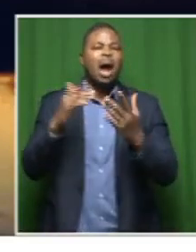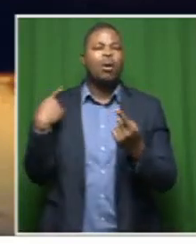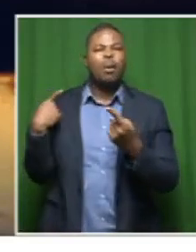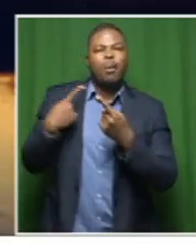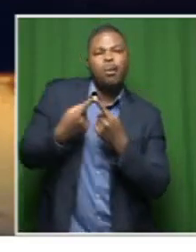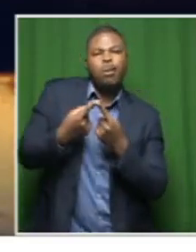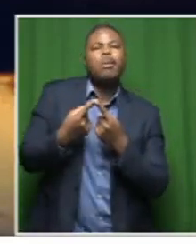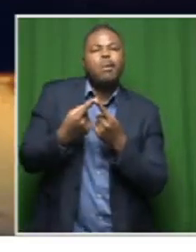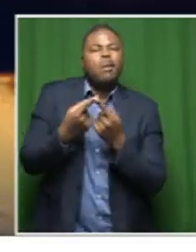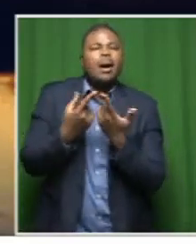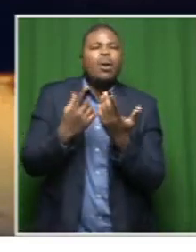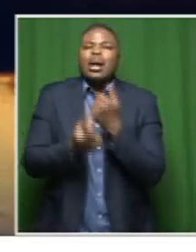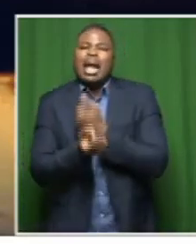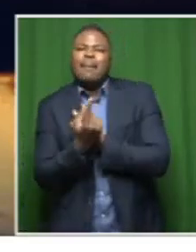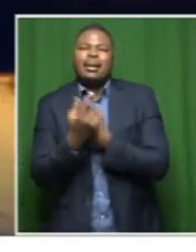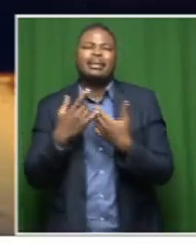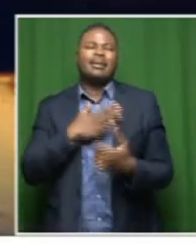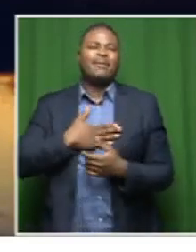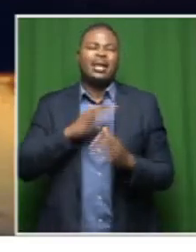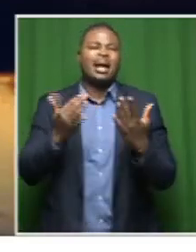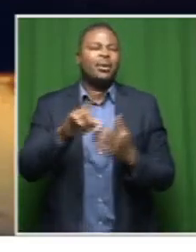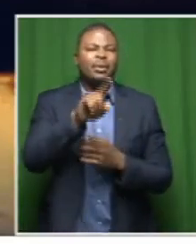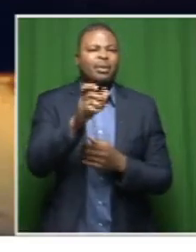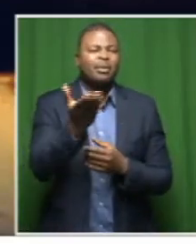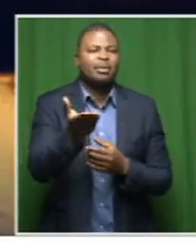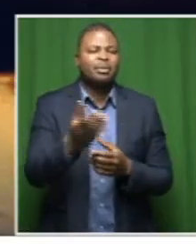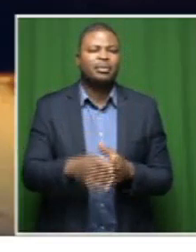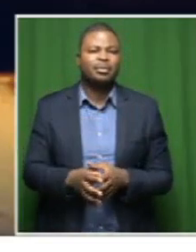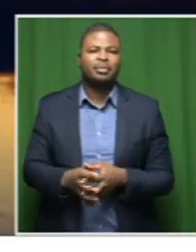for you. How are you feeling after all this time?